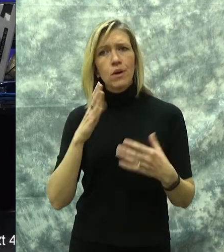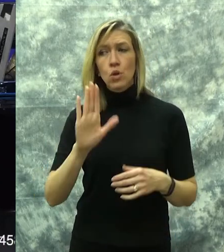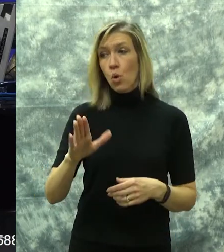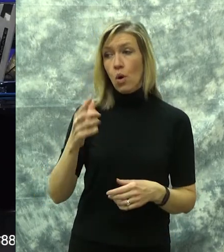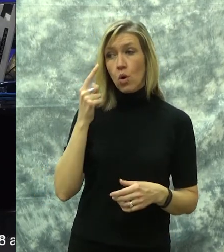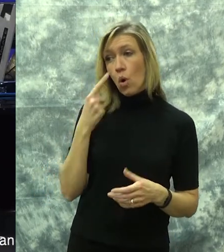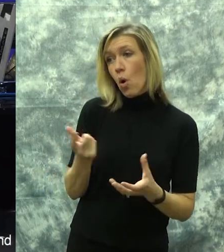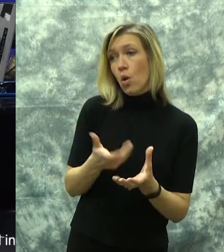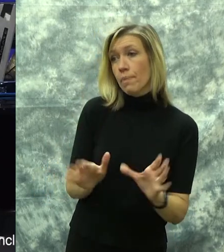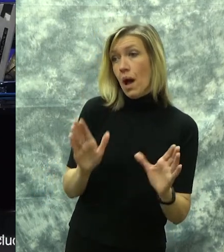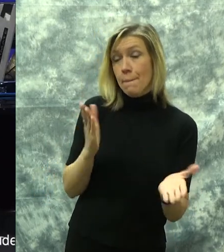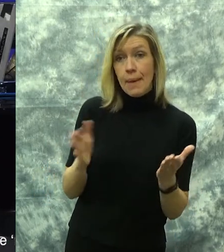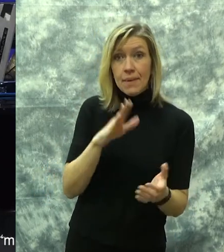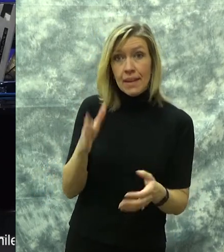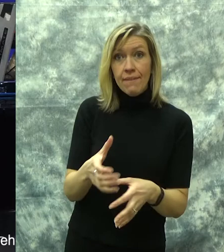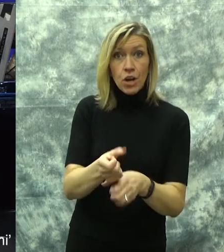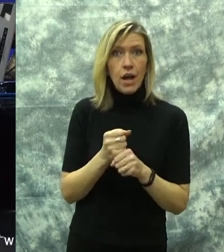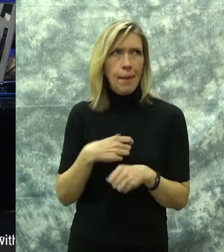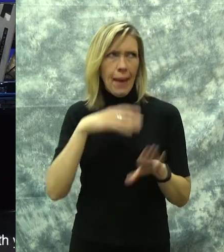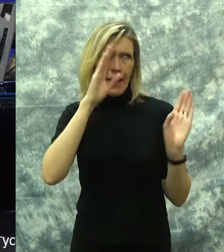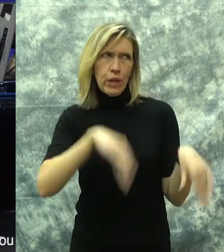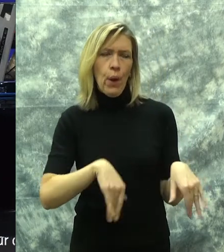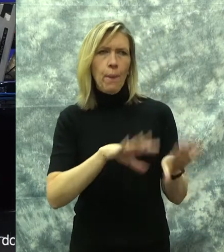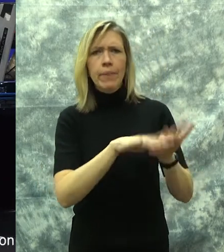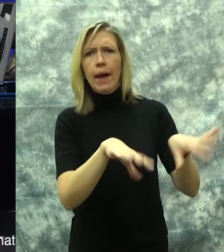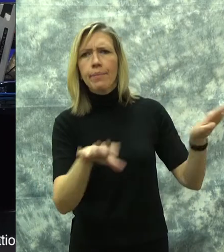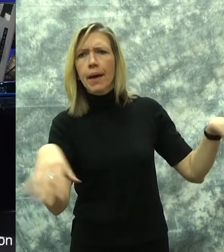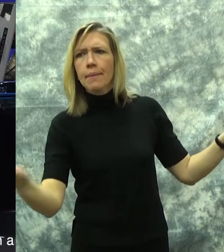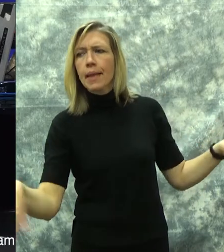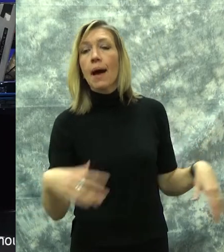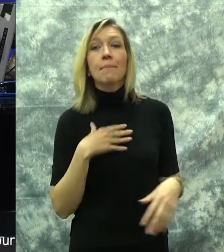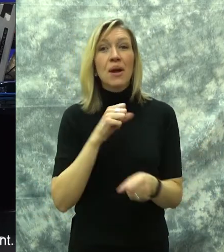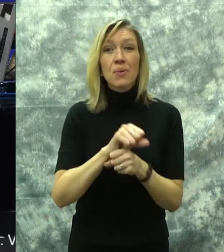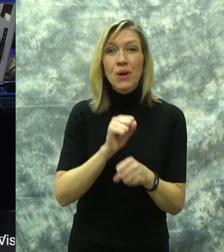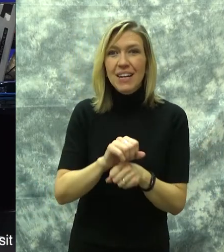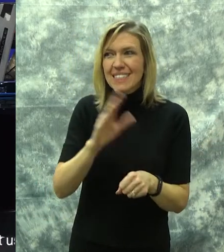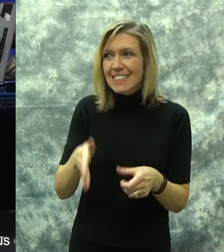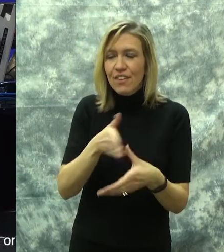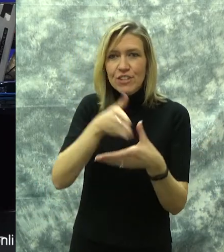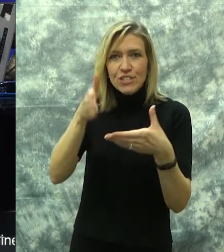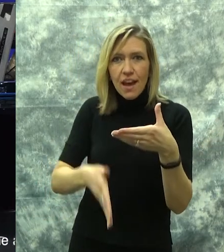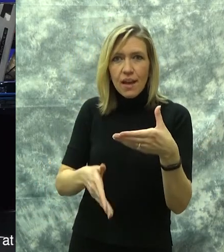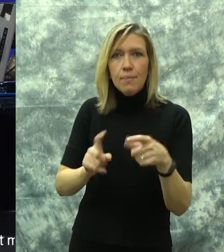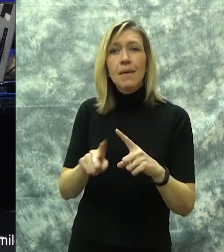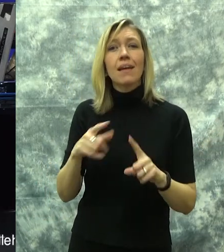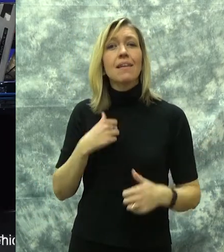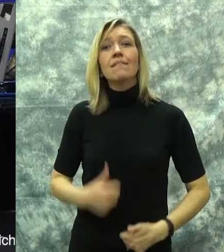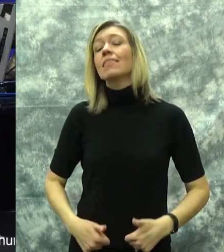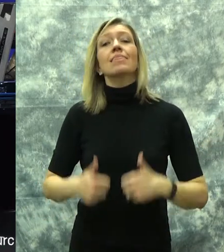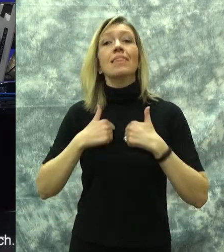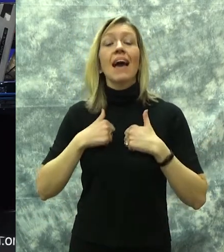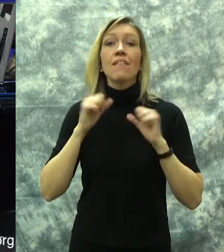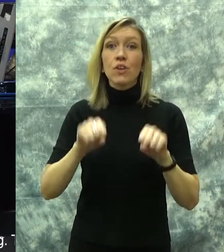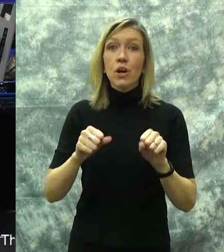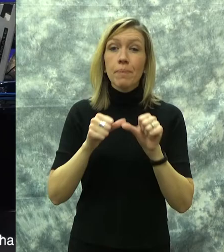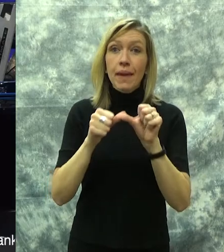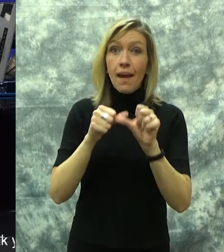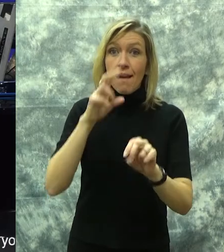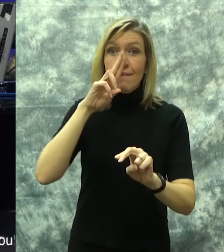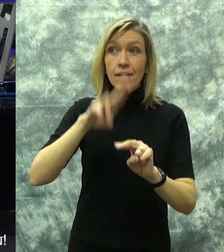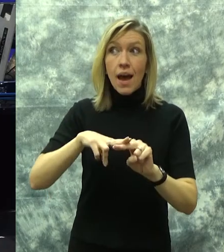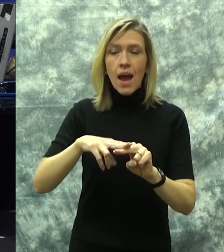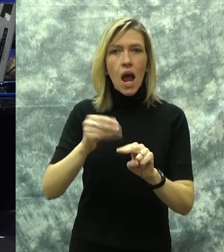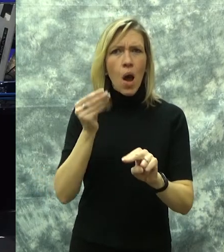I know, blah, blah, blah. My work is never done. But if a life can be never-ending fun, tell